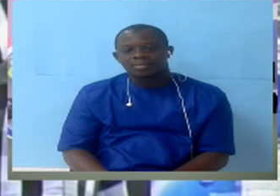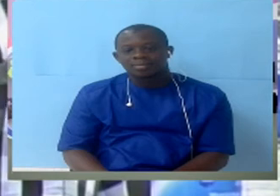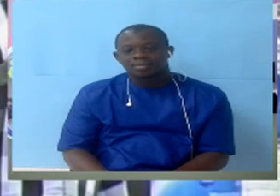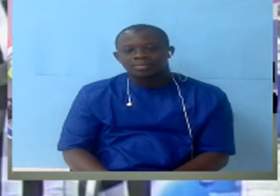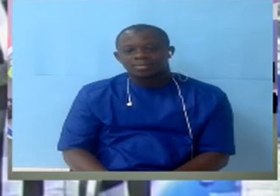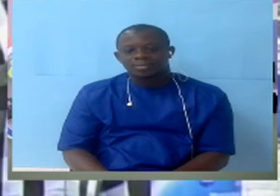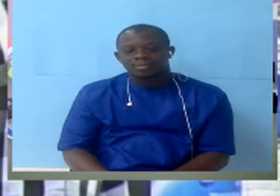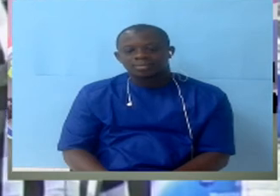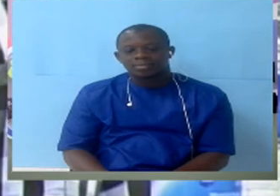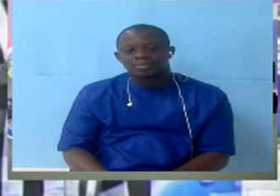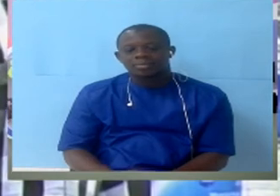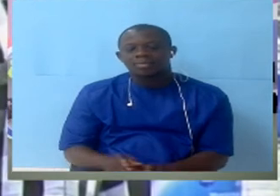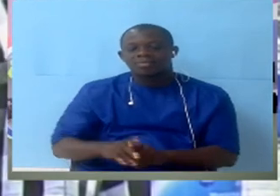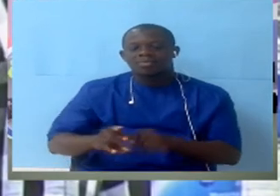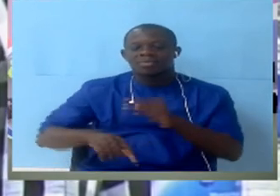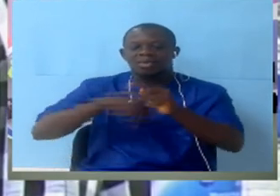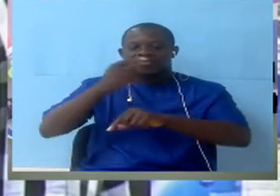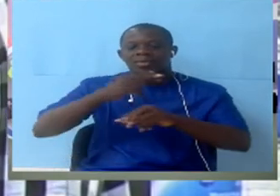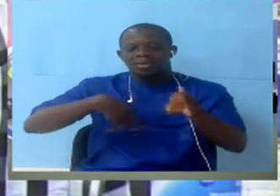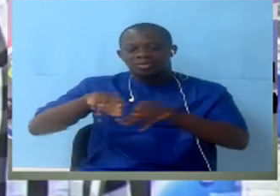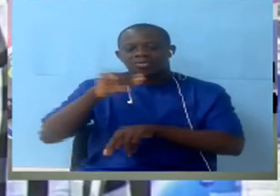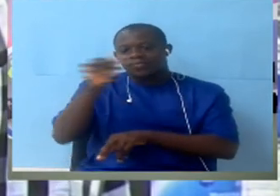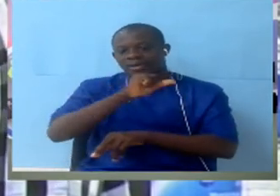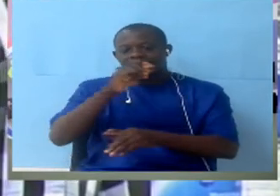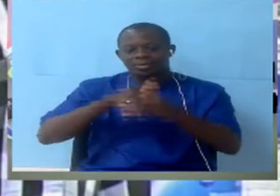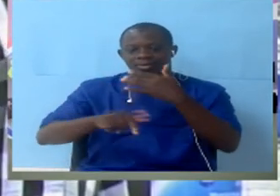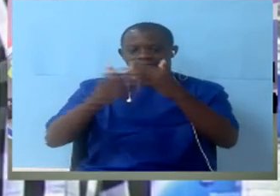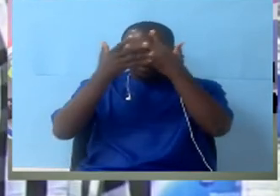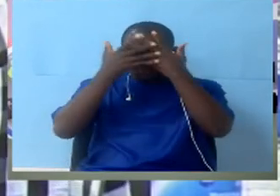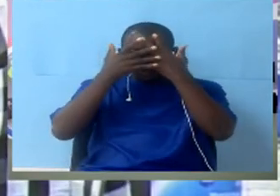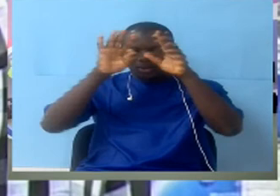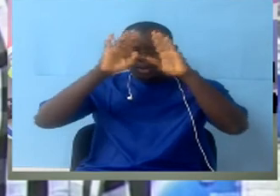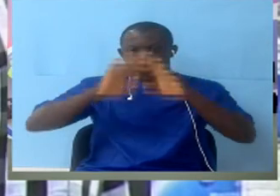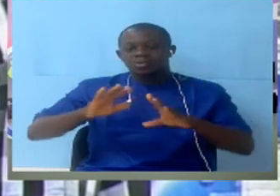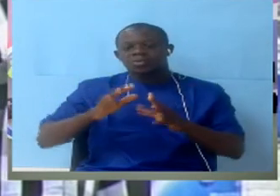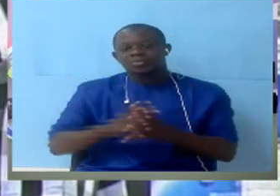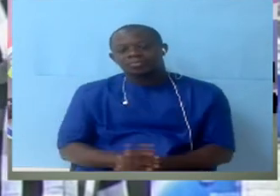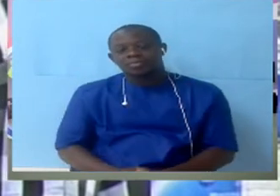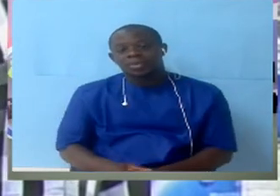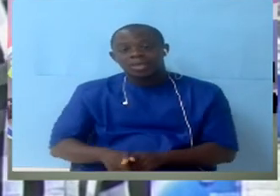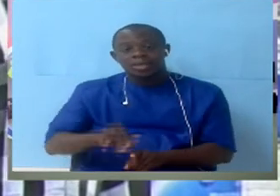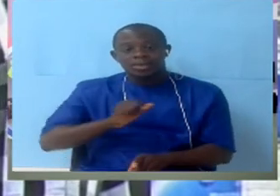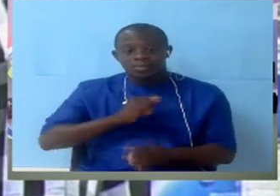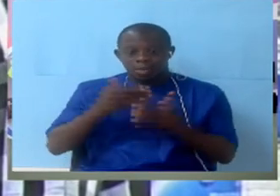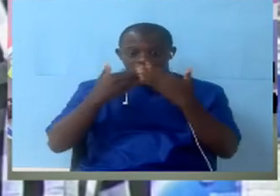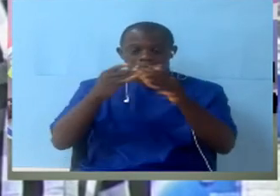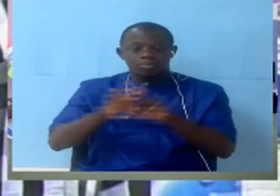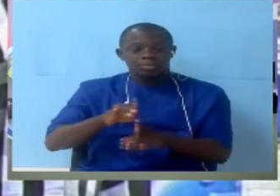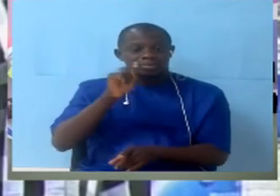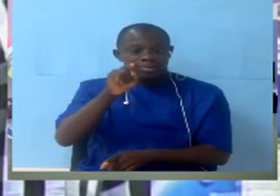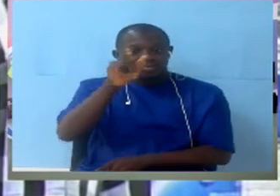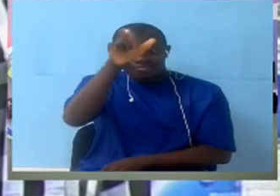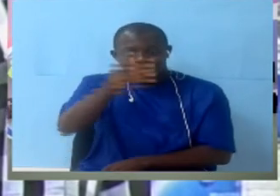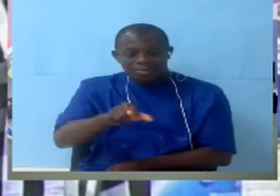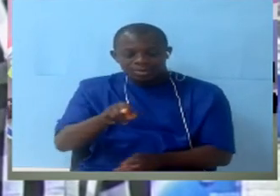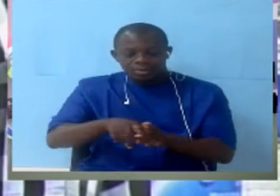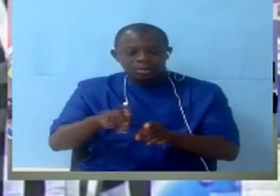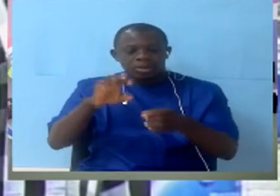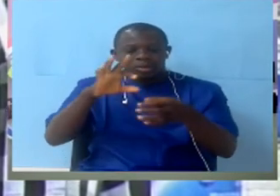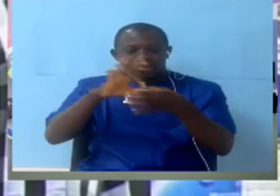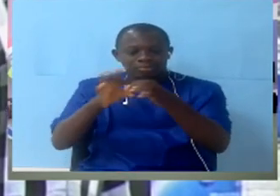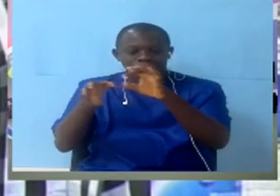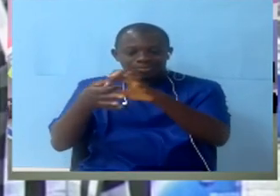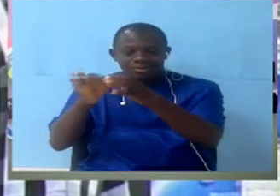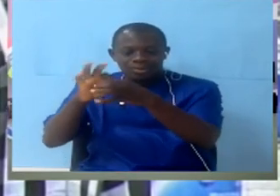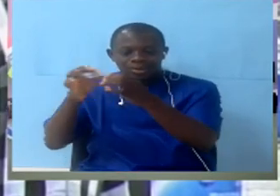After that, they returned me into the cell. Military police They told the military police to put chains on me.